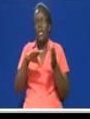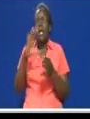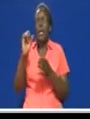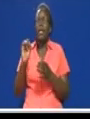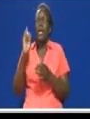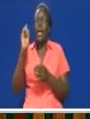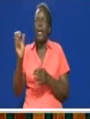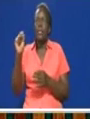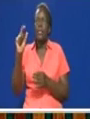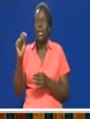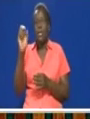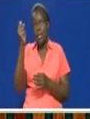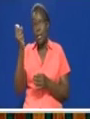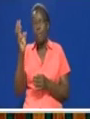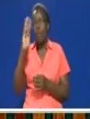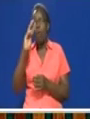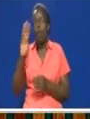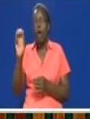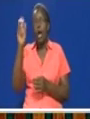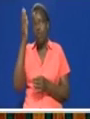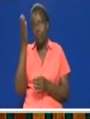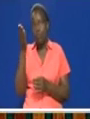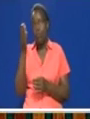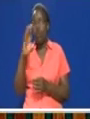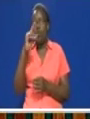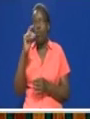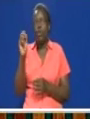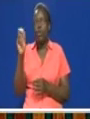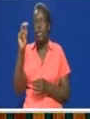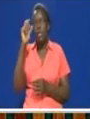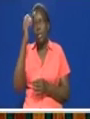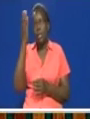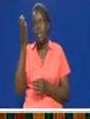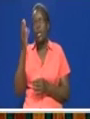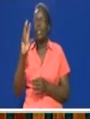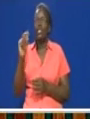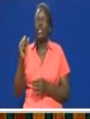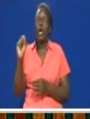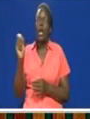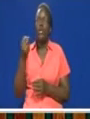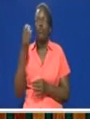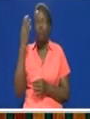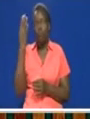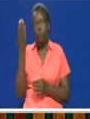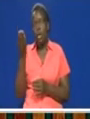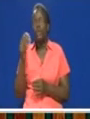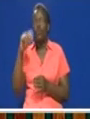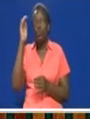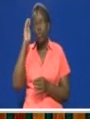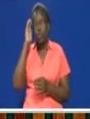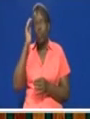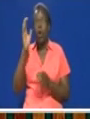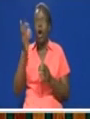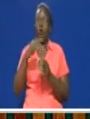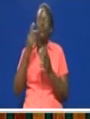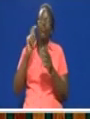it, why you, don't you, can they, shall we, you should know how to add such